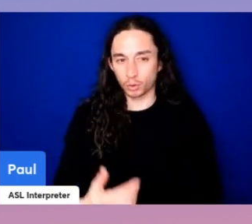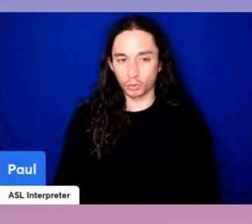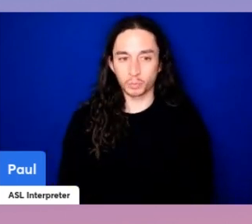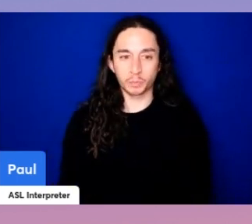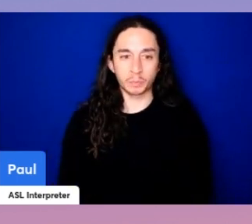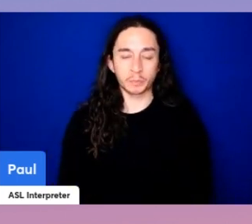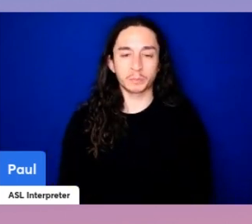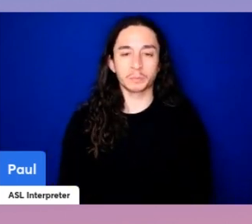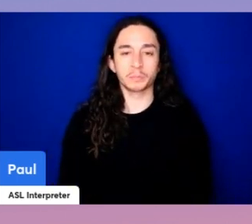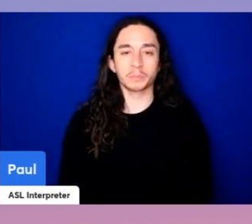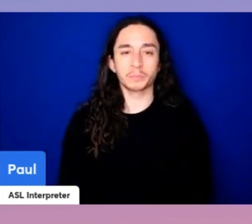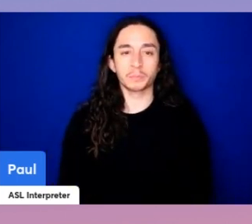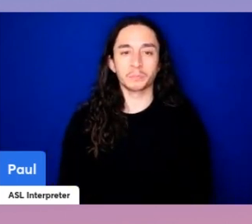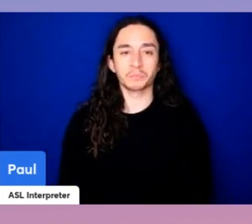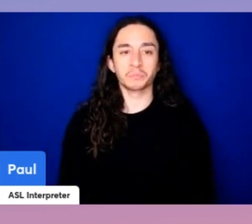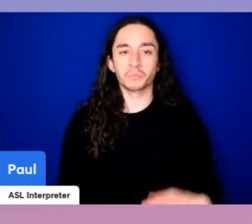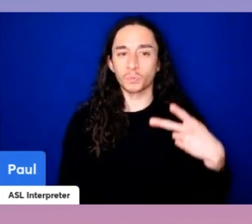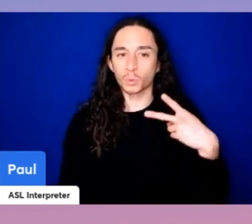Yeah, I suggest